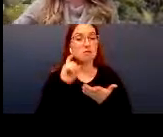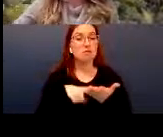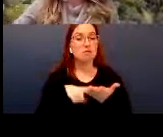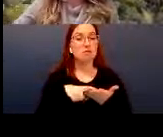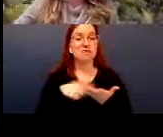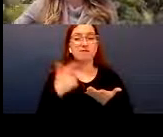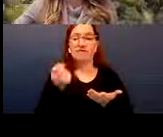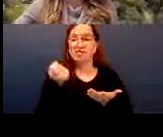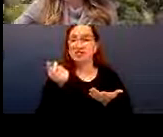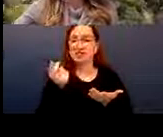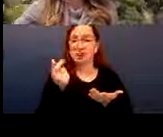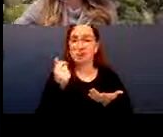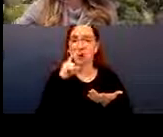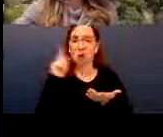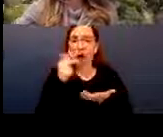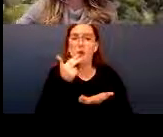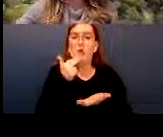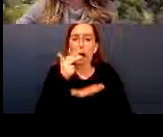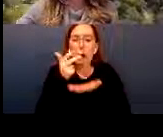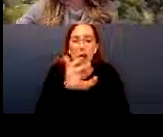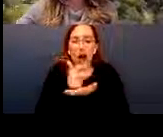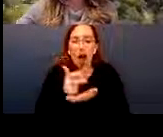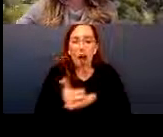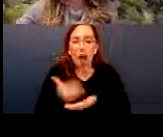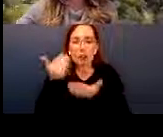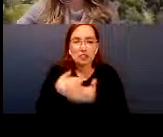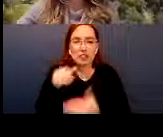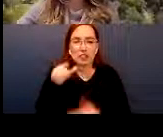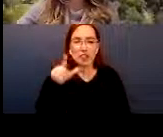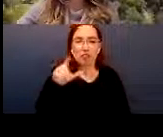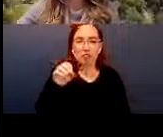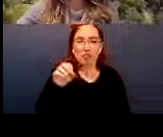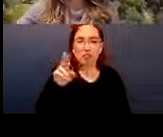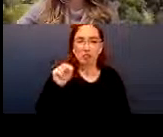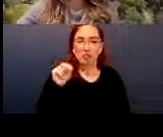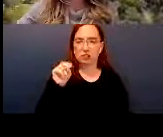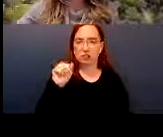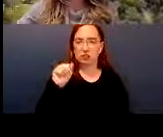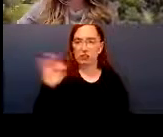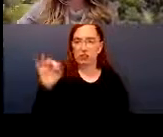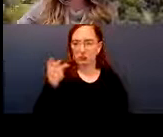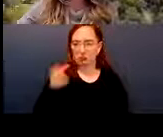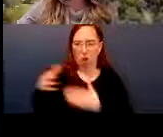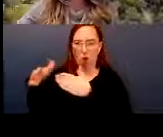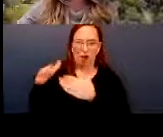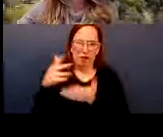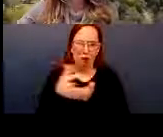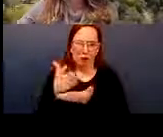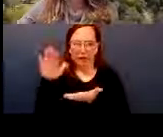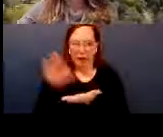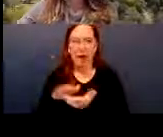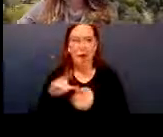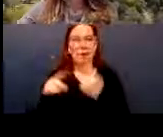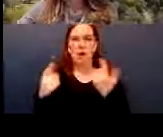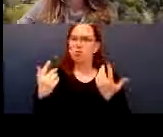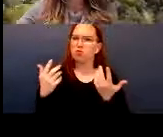the smaller parking lots that are along Lunef Road, but it would still be open to car traffic and you would still be able to